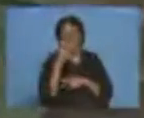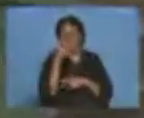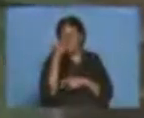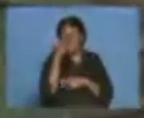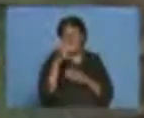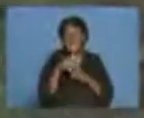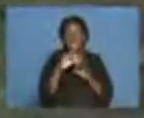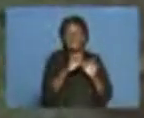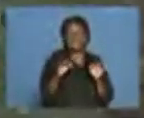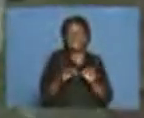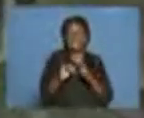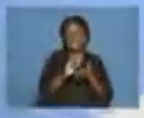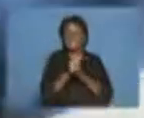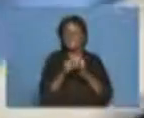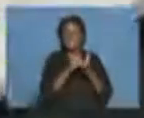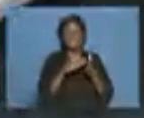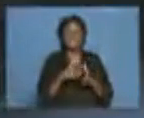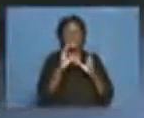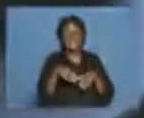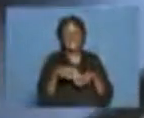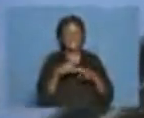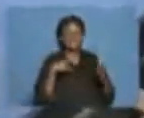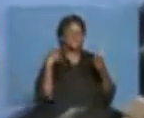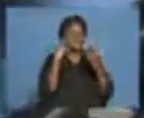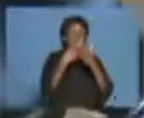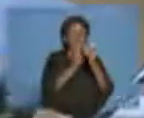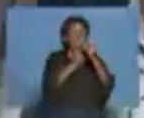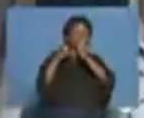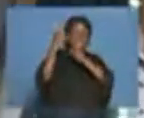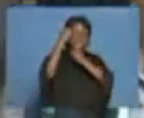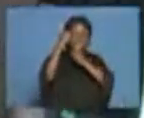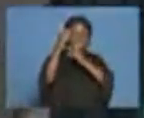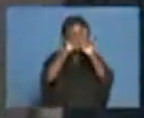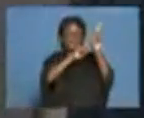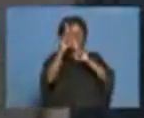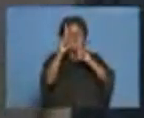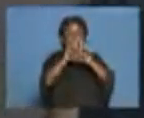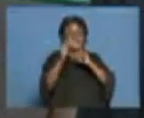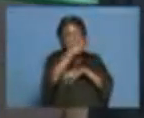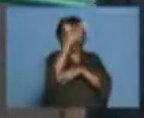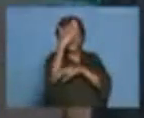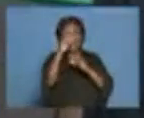metaphorically, can reach beyond the stars as the sky has no limit. For the Bahamas Tonight, I'm Carla Palmer.